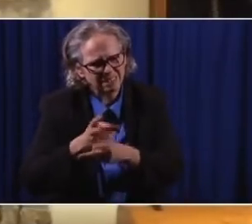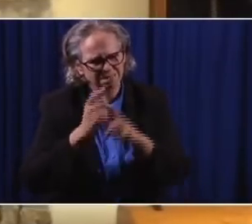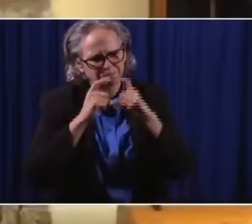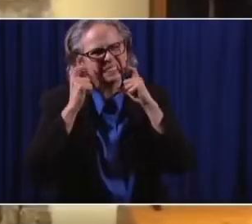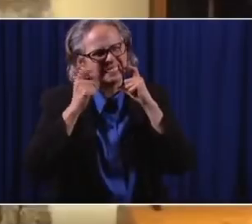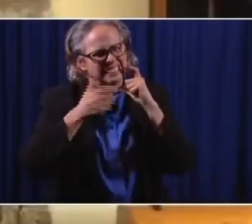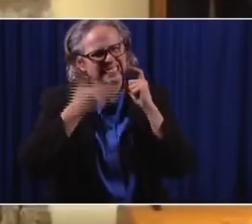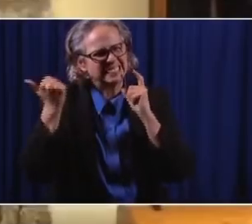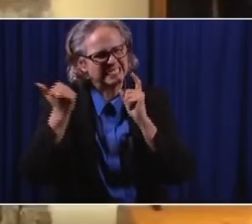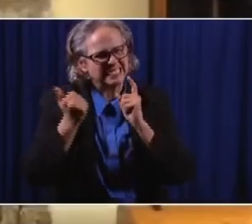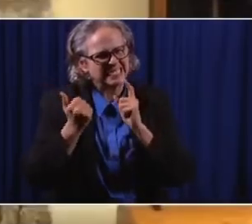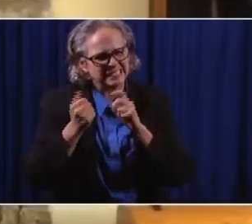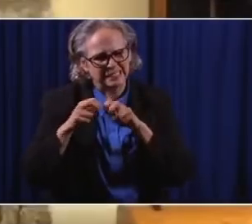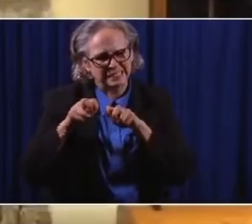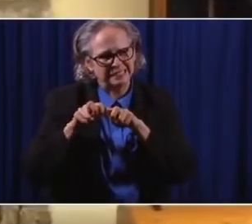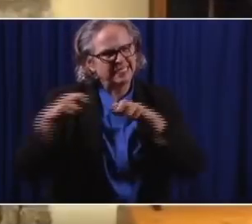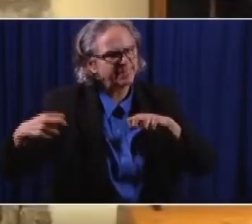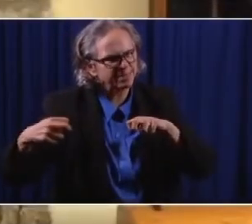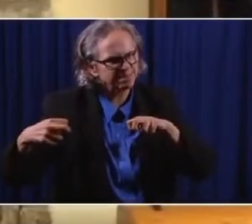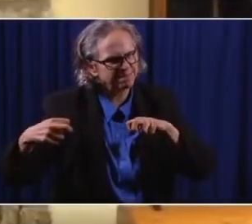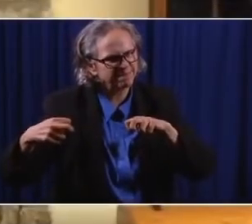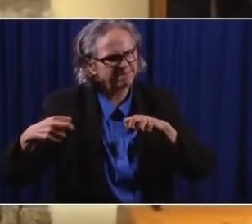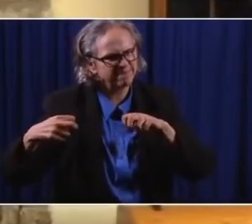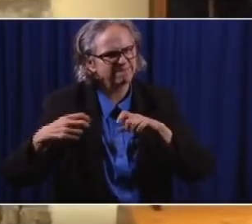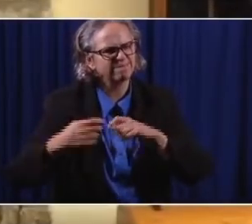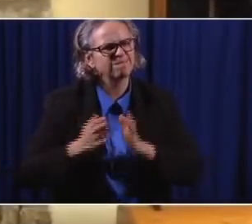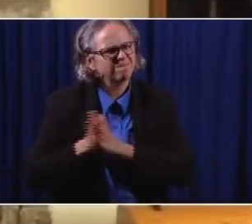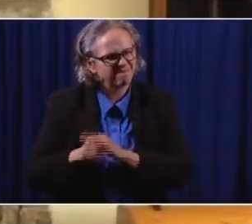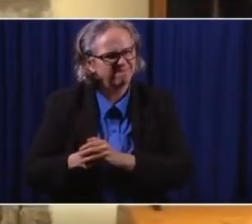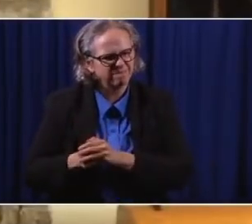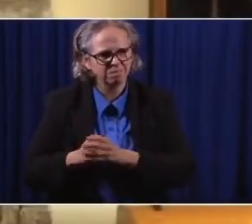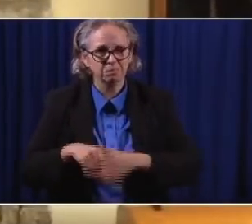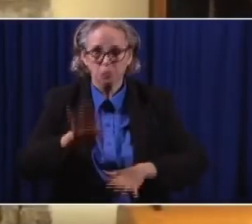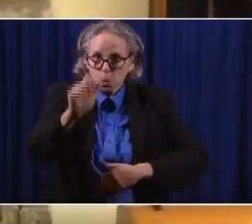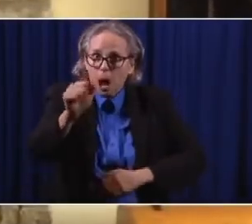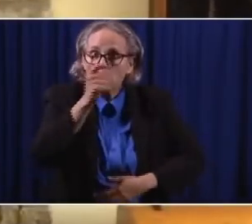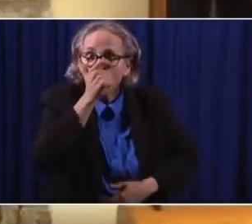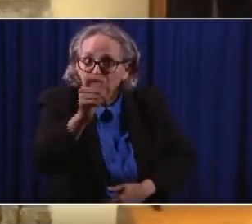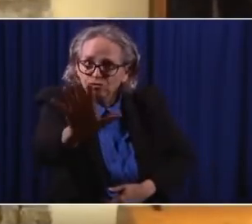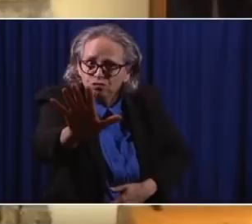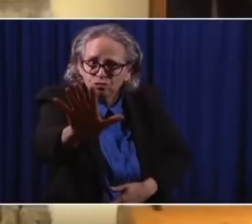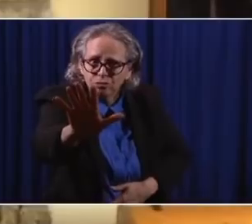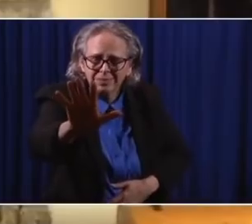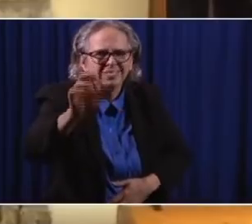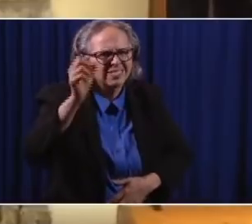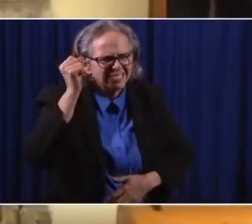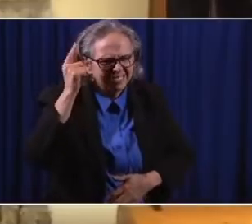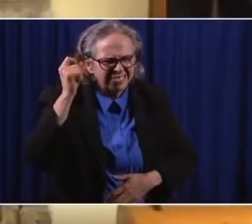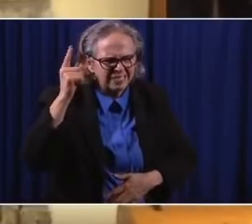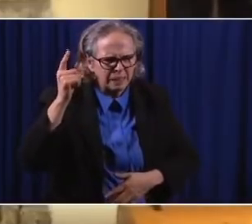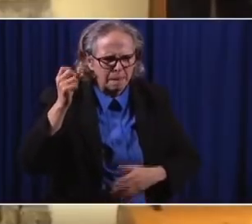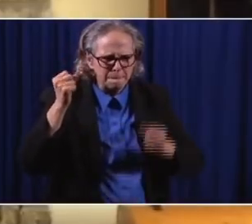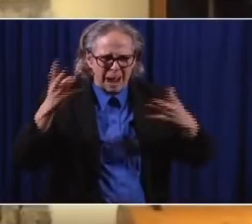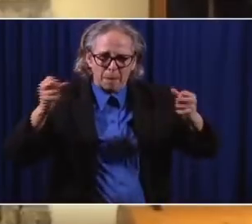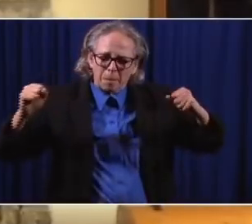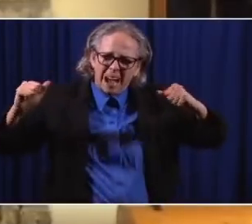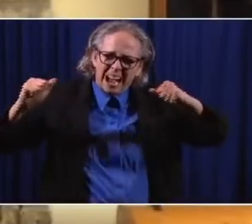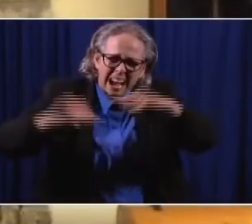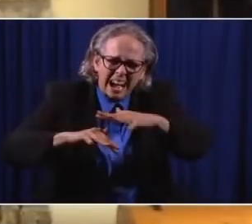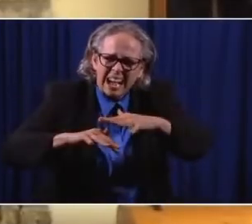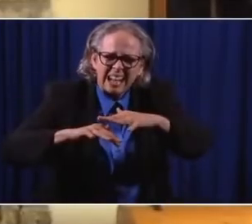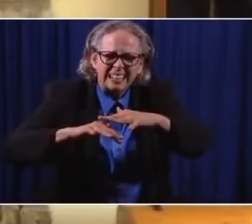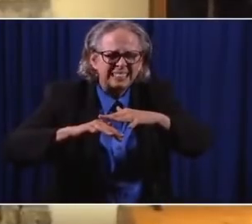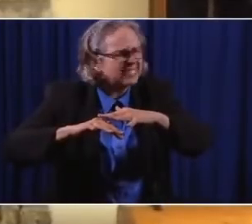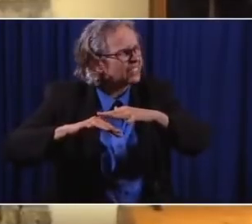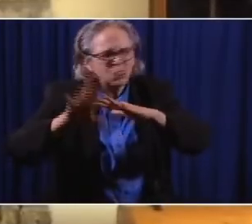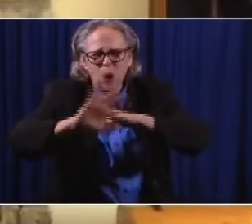You can watch the Buckeyes, but you don't have to watch them with, a large number of people. And if you do feel the necessity